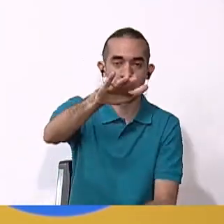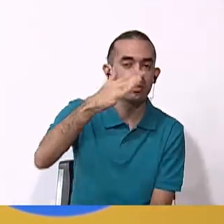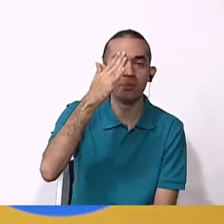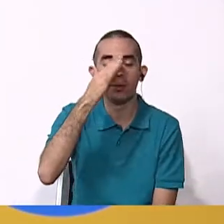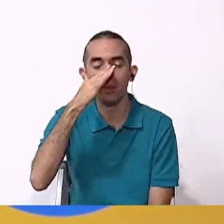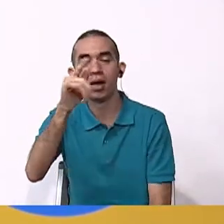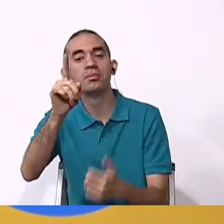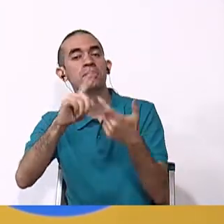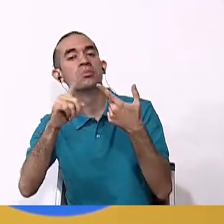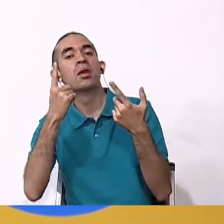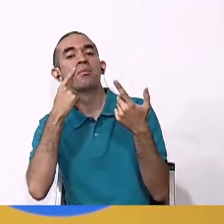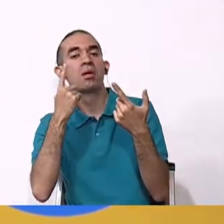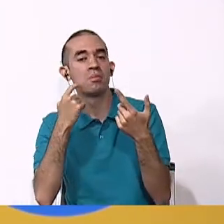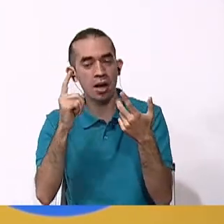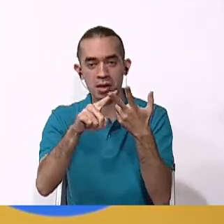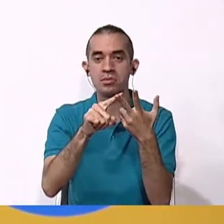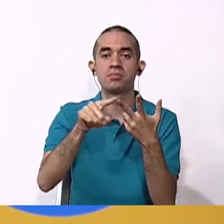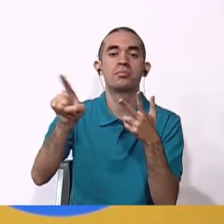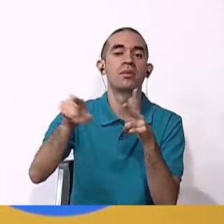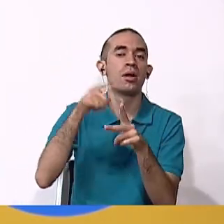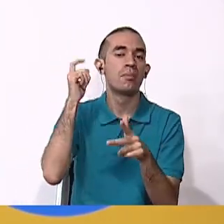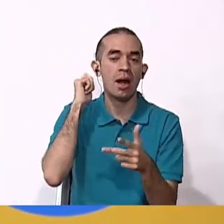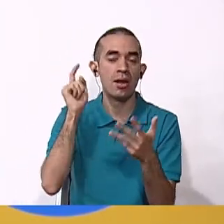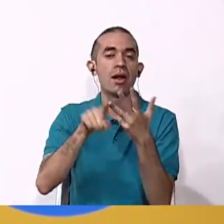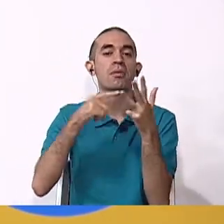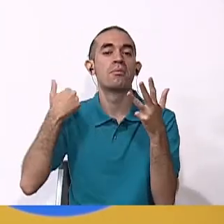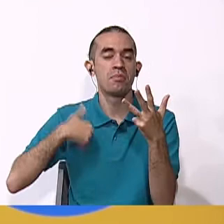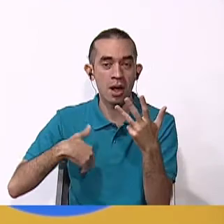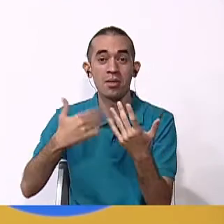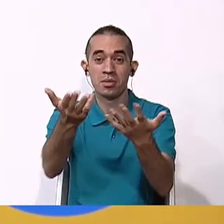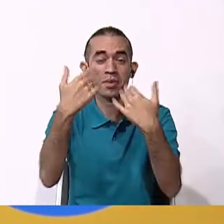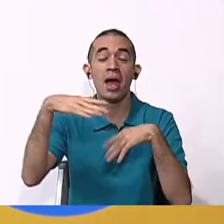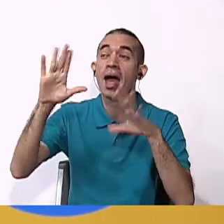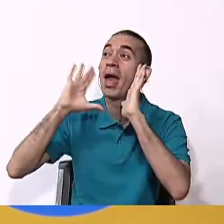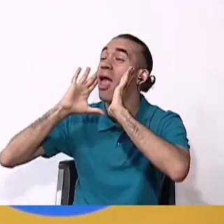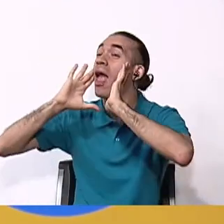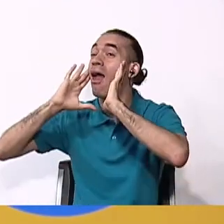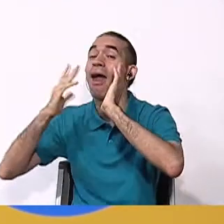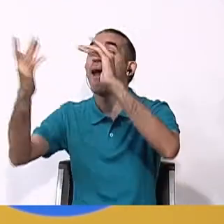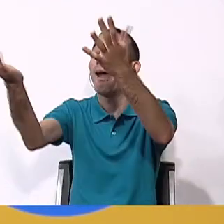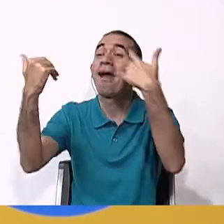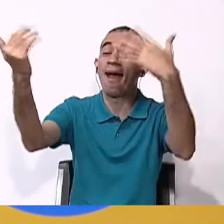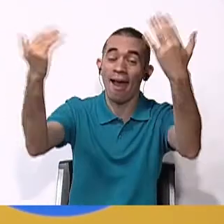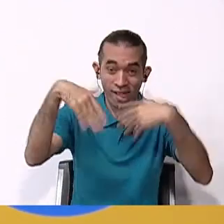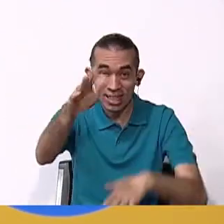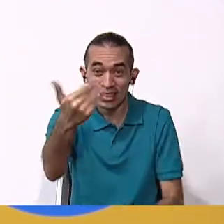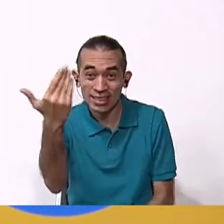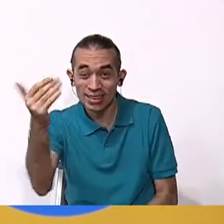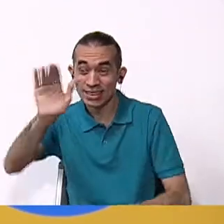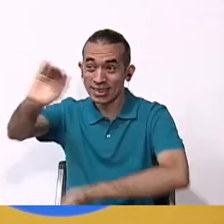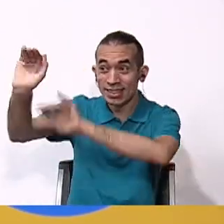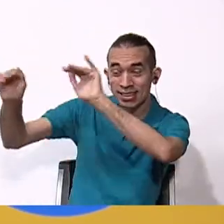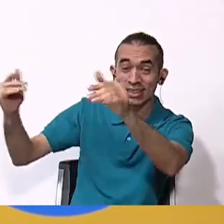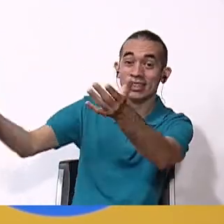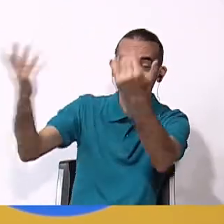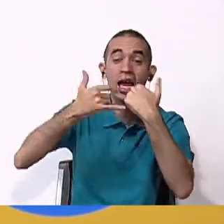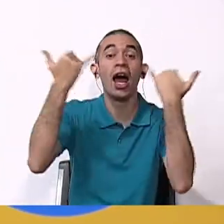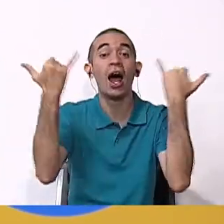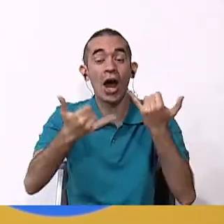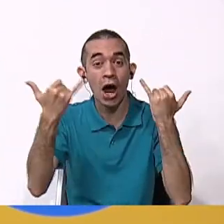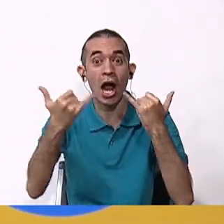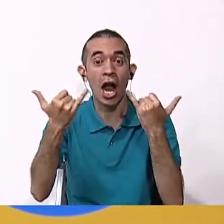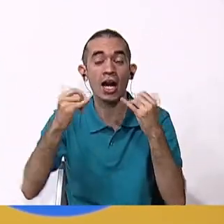your father, your sister, and your brother. Hey, hey, come in, come in. It's time for